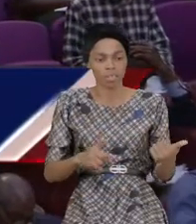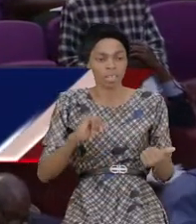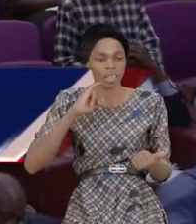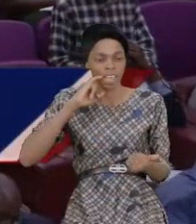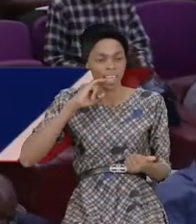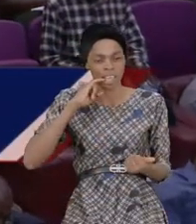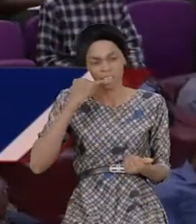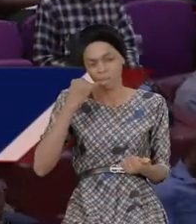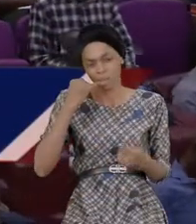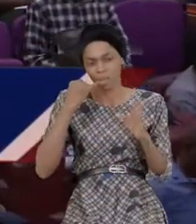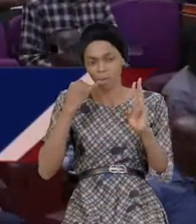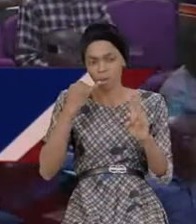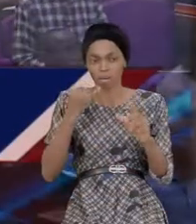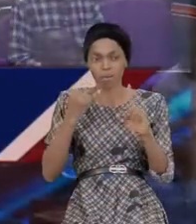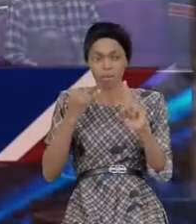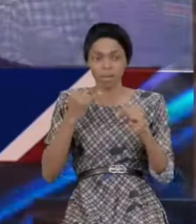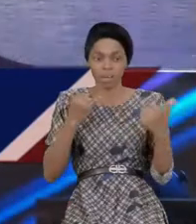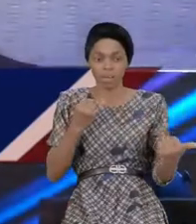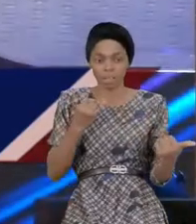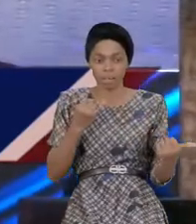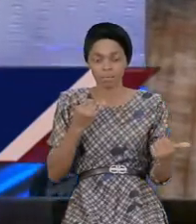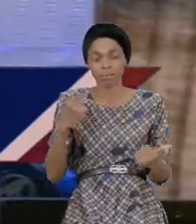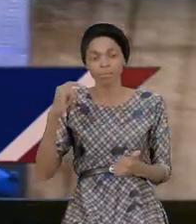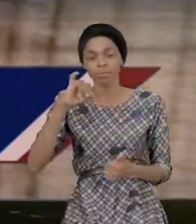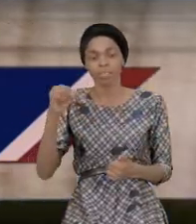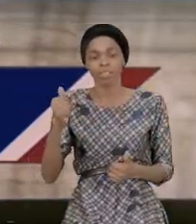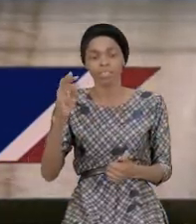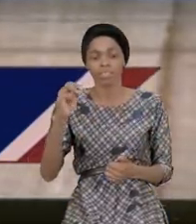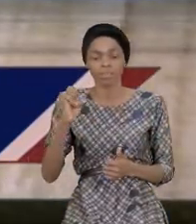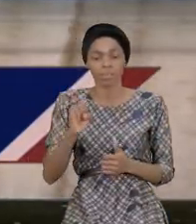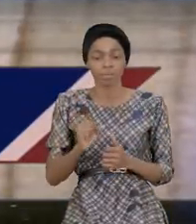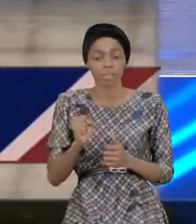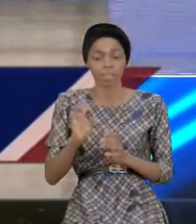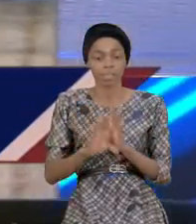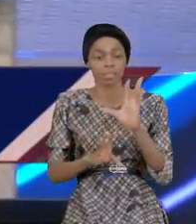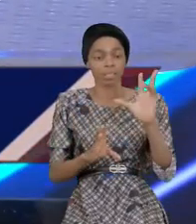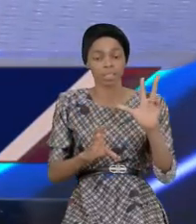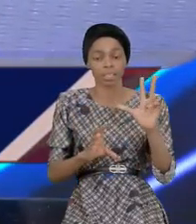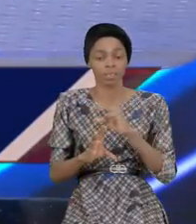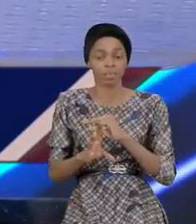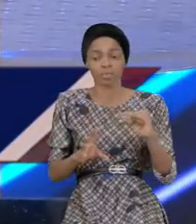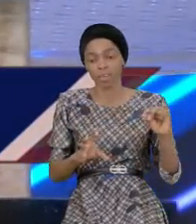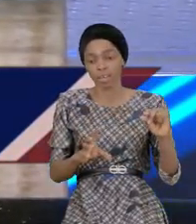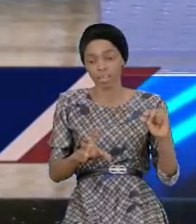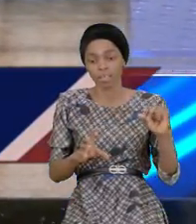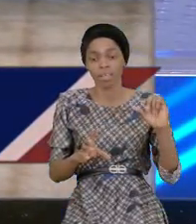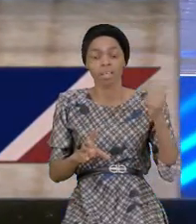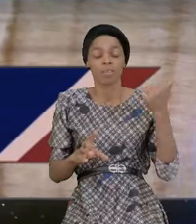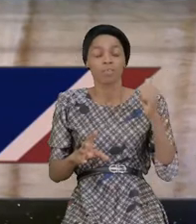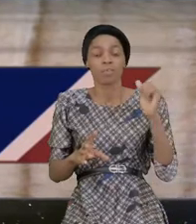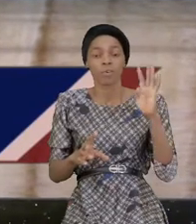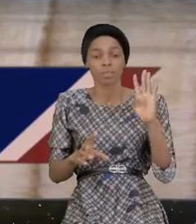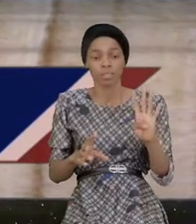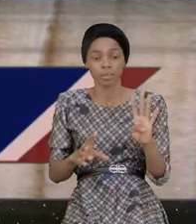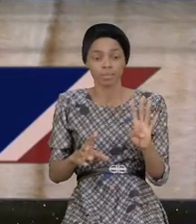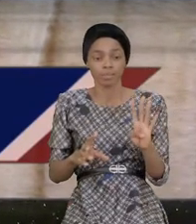envying one another. In James chapter 3, verse 14. James chapter 3,